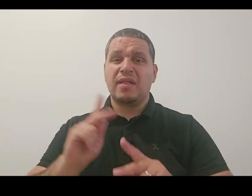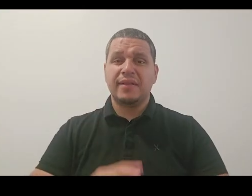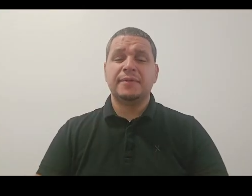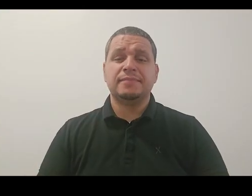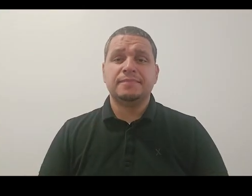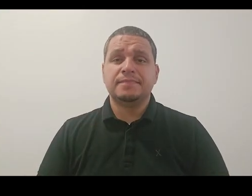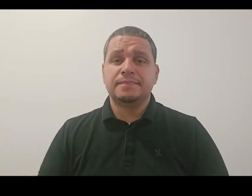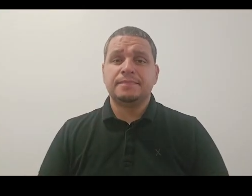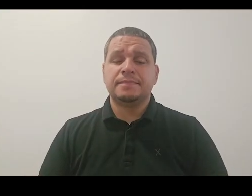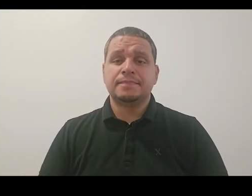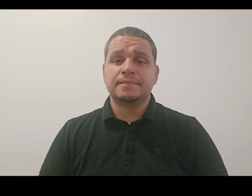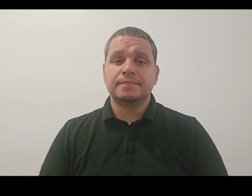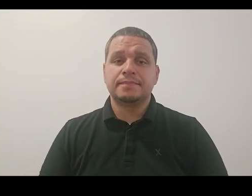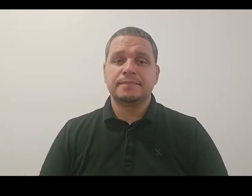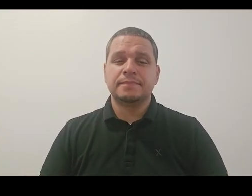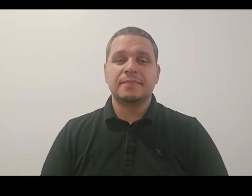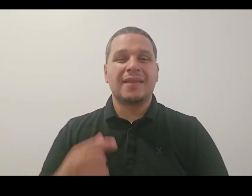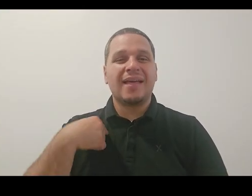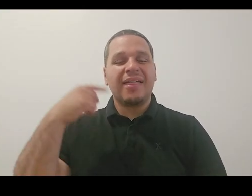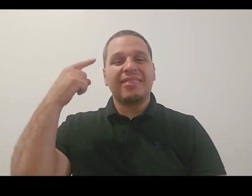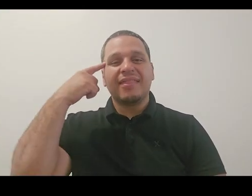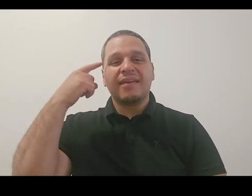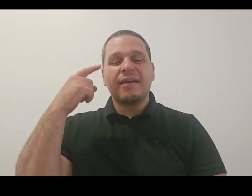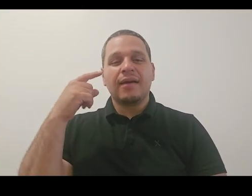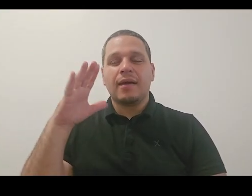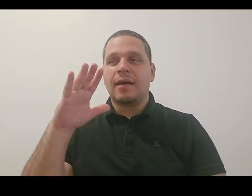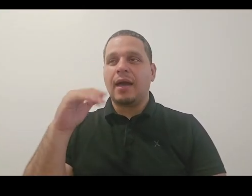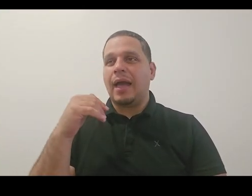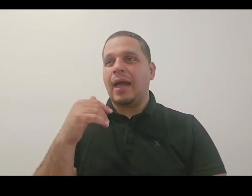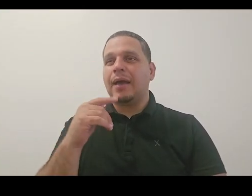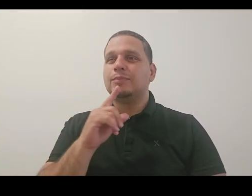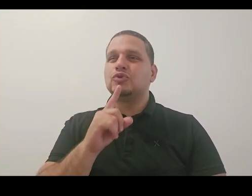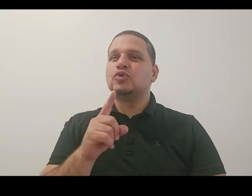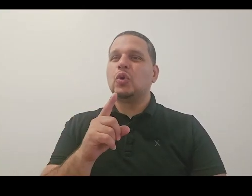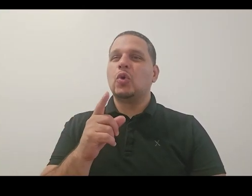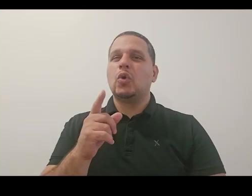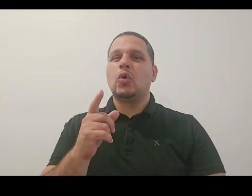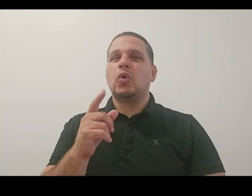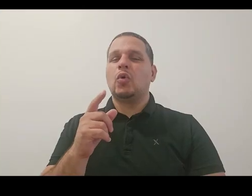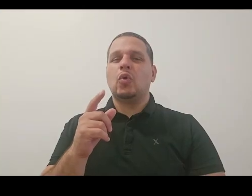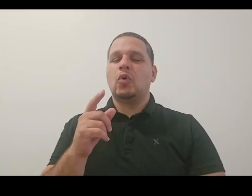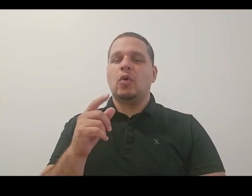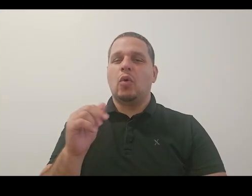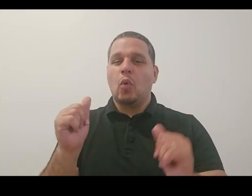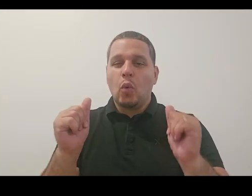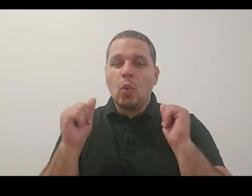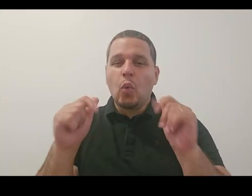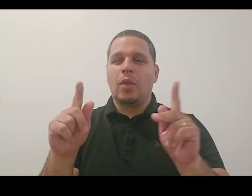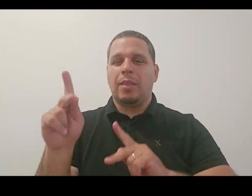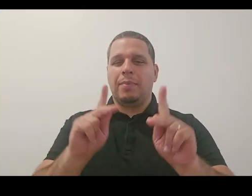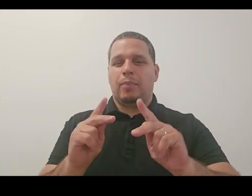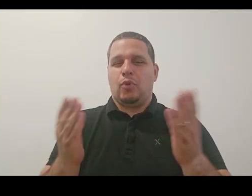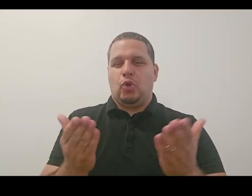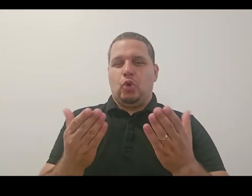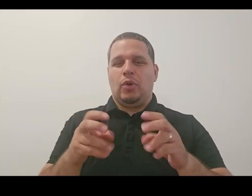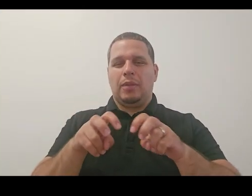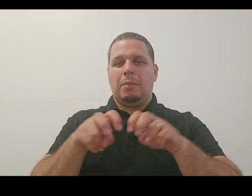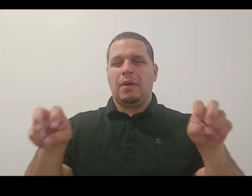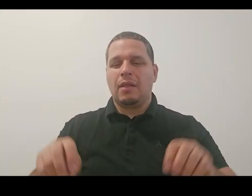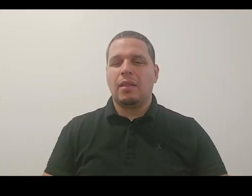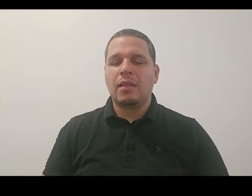people. Because I think, I'm sure everybody on this panel has had